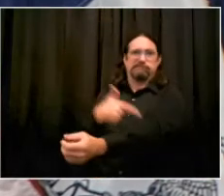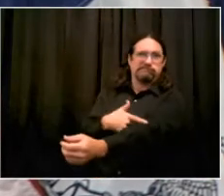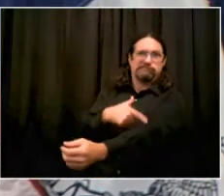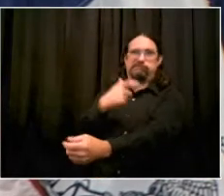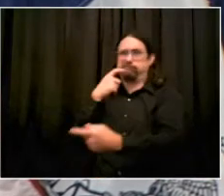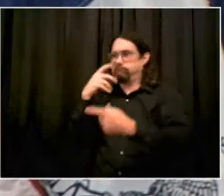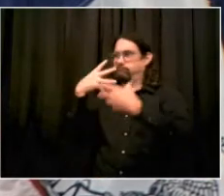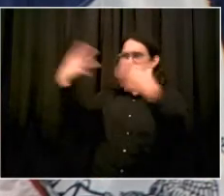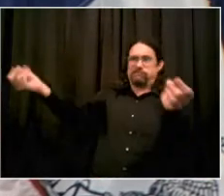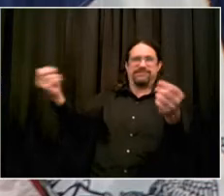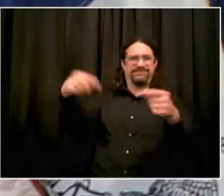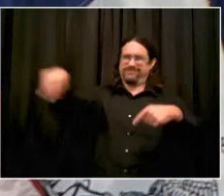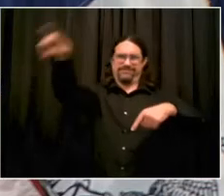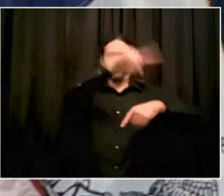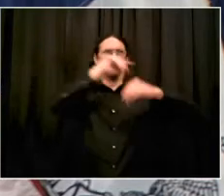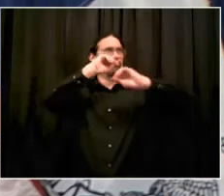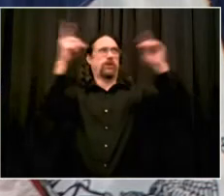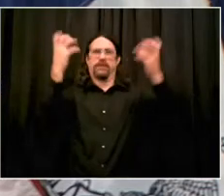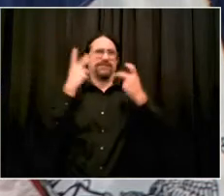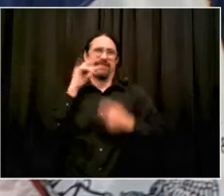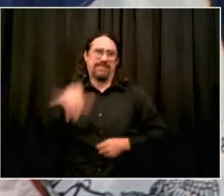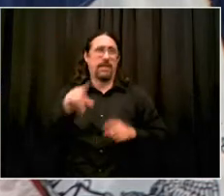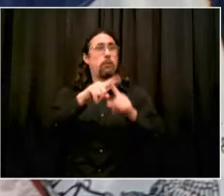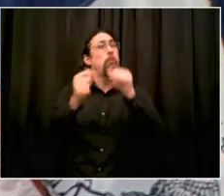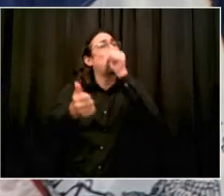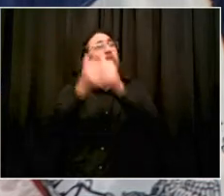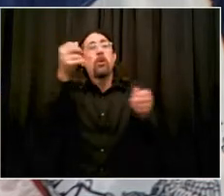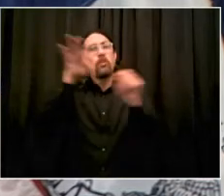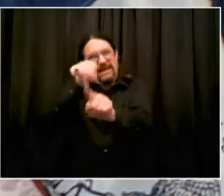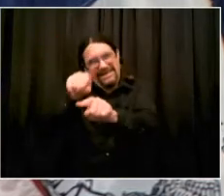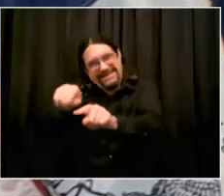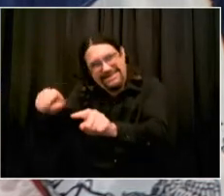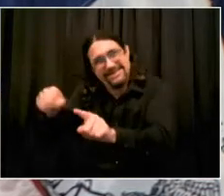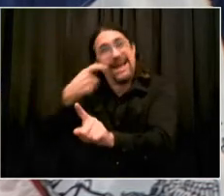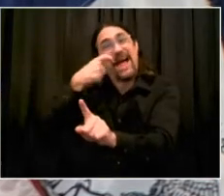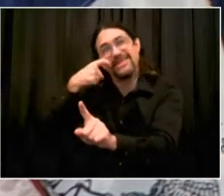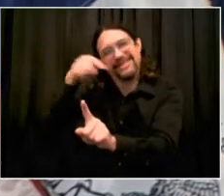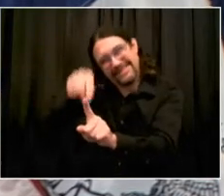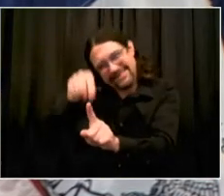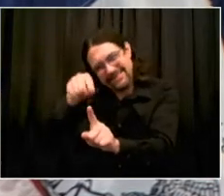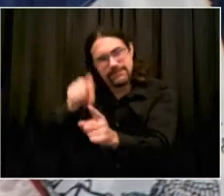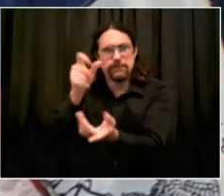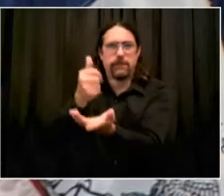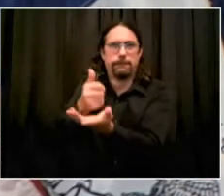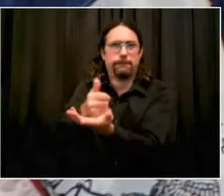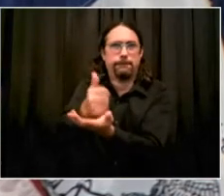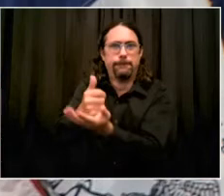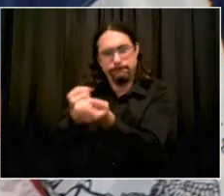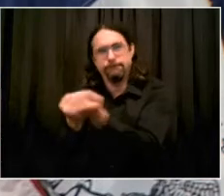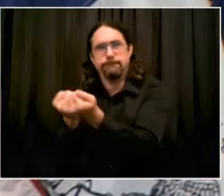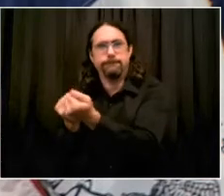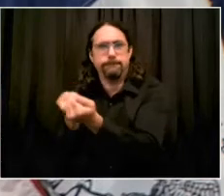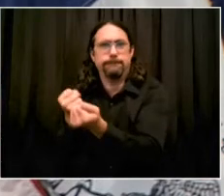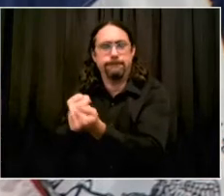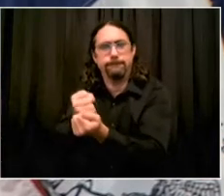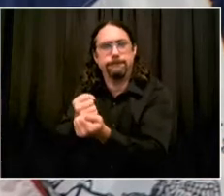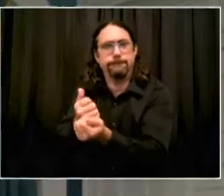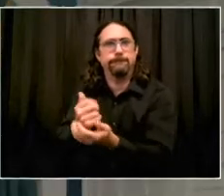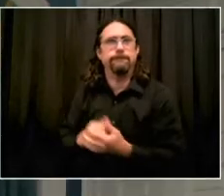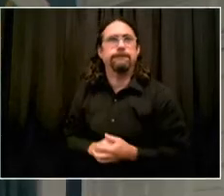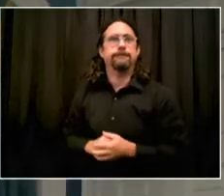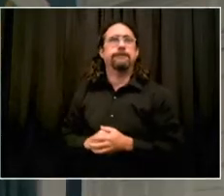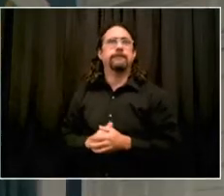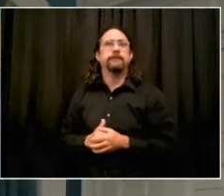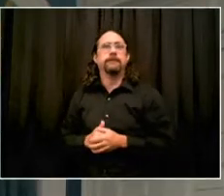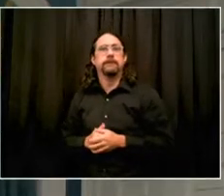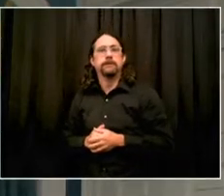point, of course, for anyone who is suffering from addiction is one of compassion and